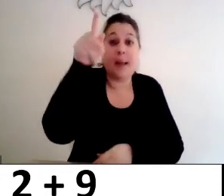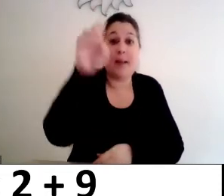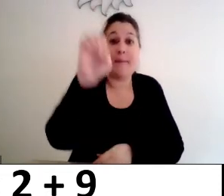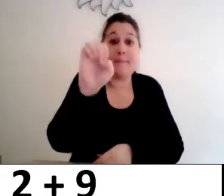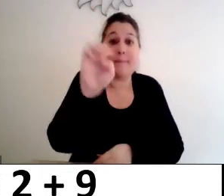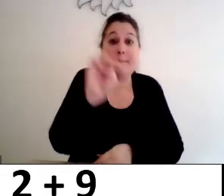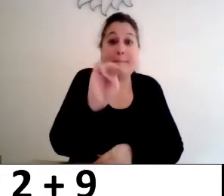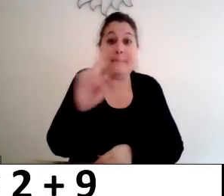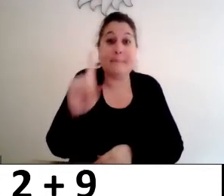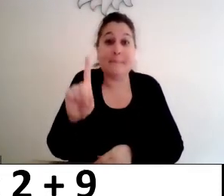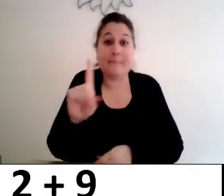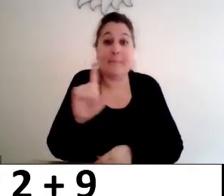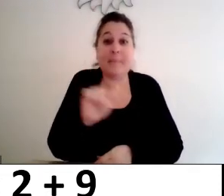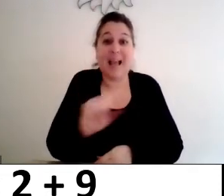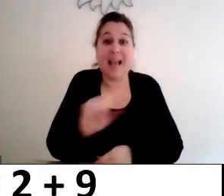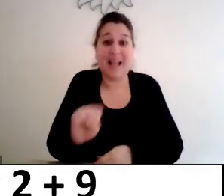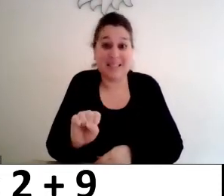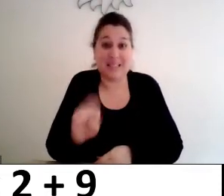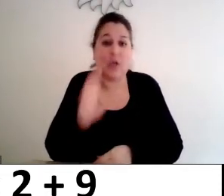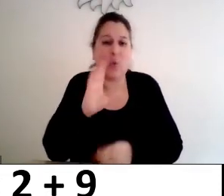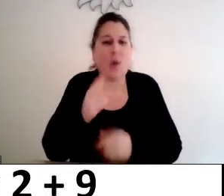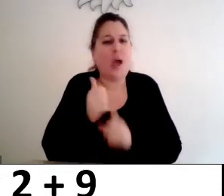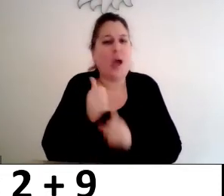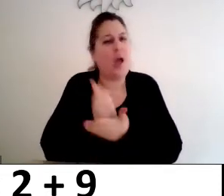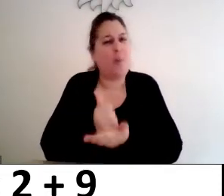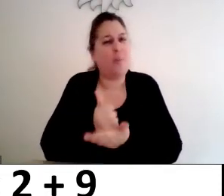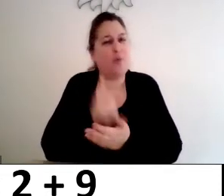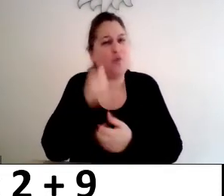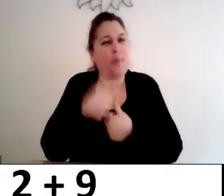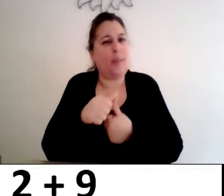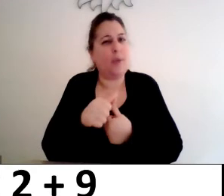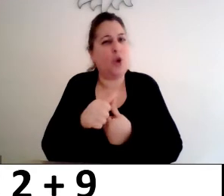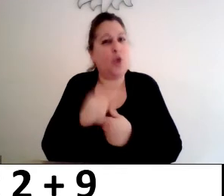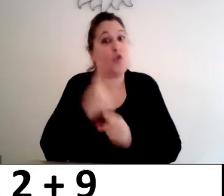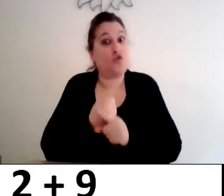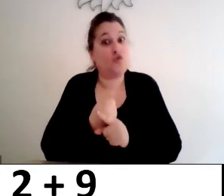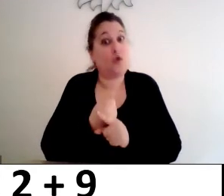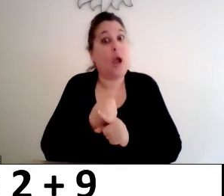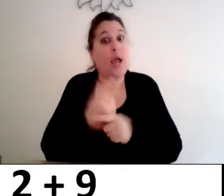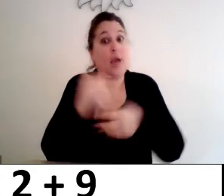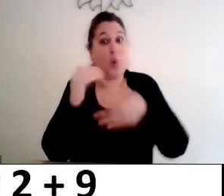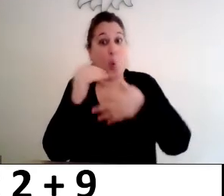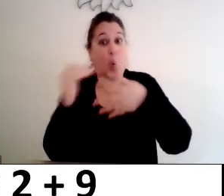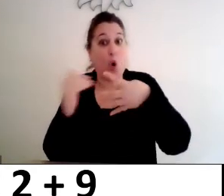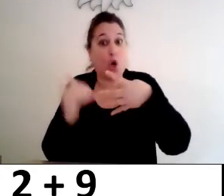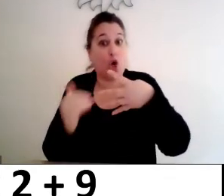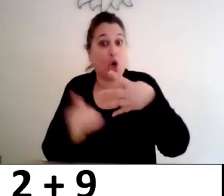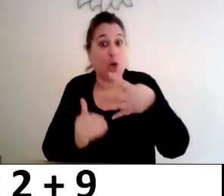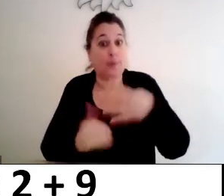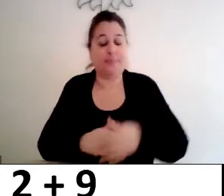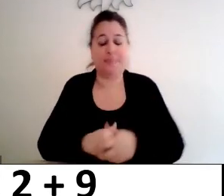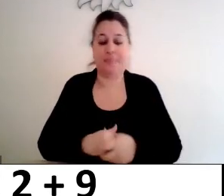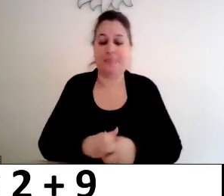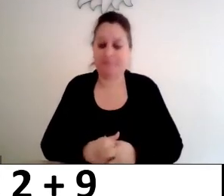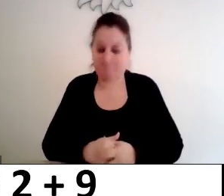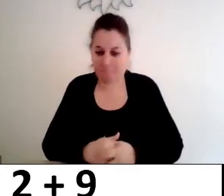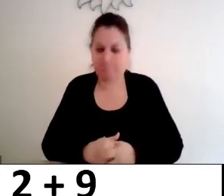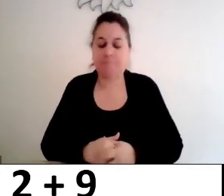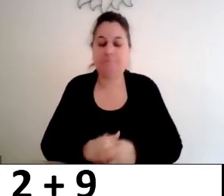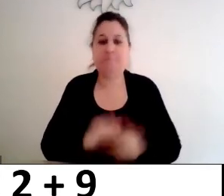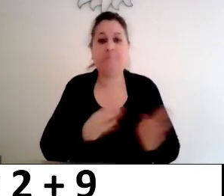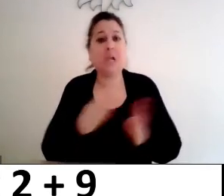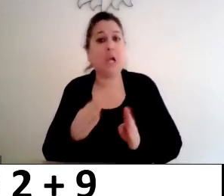order. So let's look at the next one. 12 times 2 plus 9. Okay, let's write down PEMDAS so